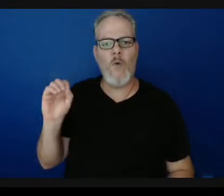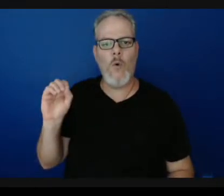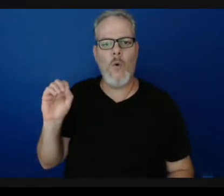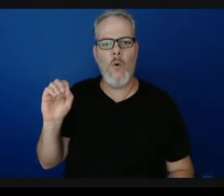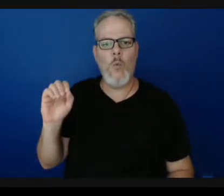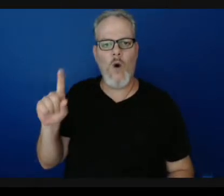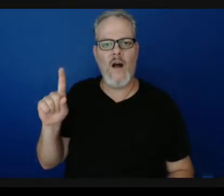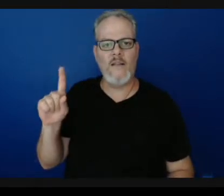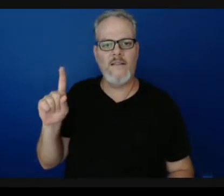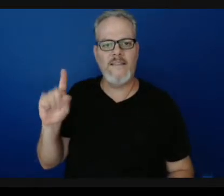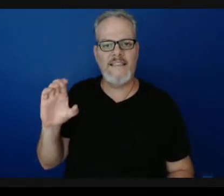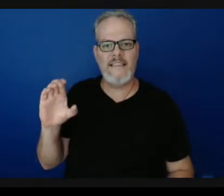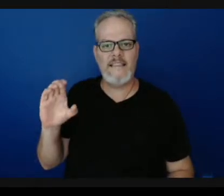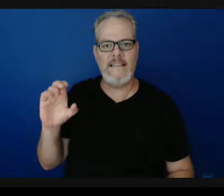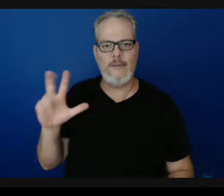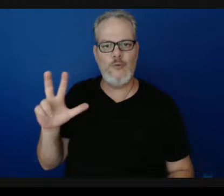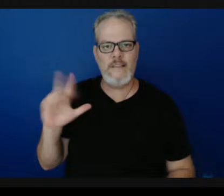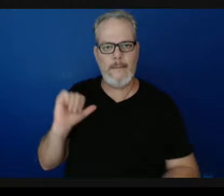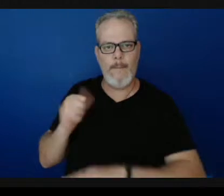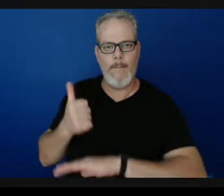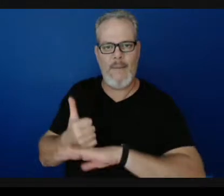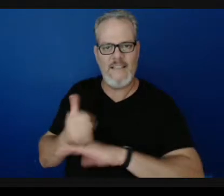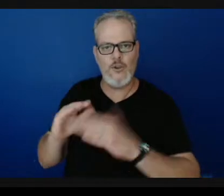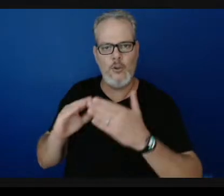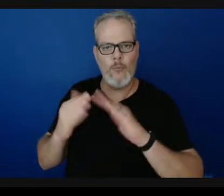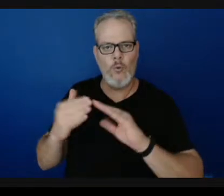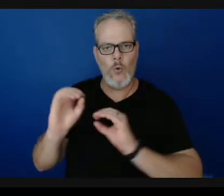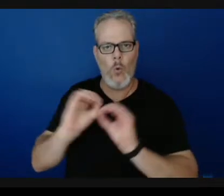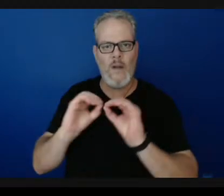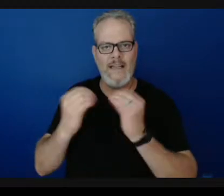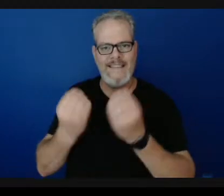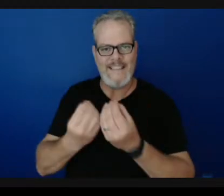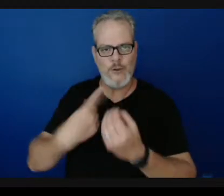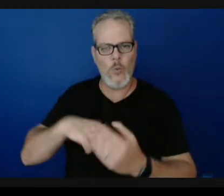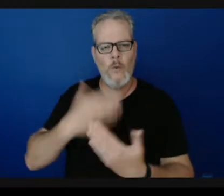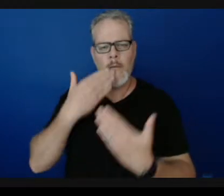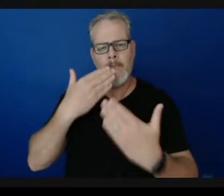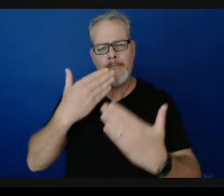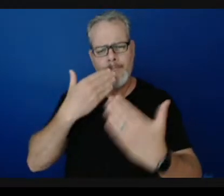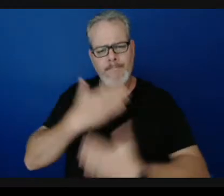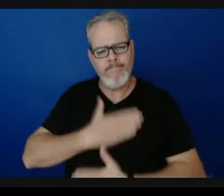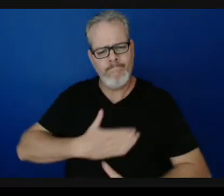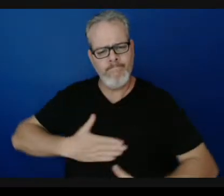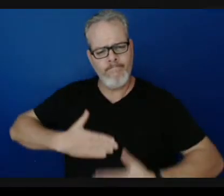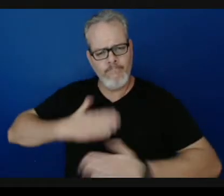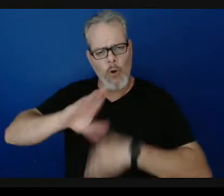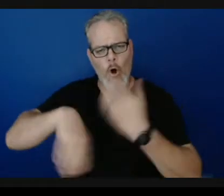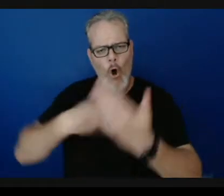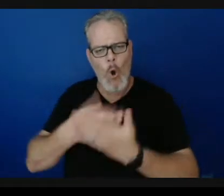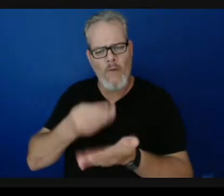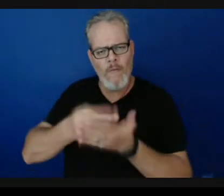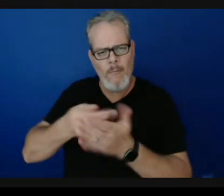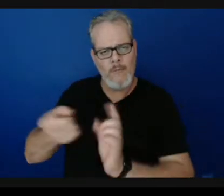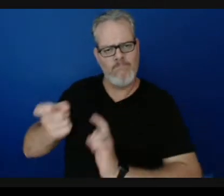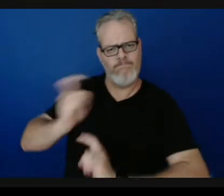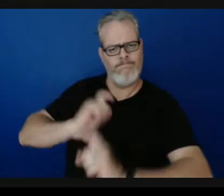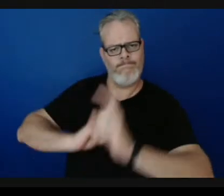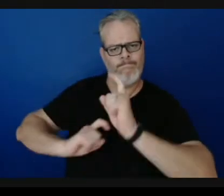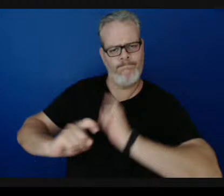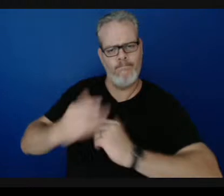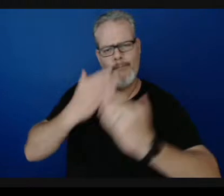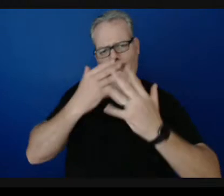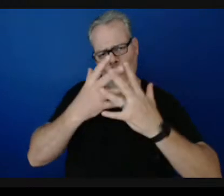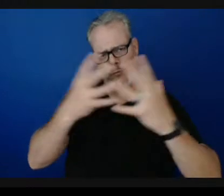501c3 community-based organization, and we appreciate all the donations that we get. Put it to good use. So yeah. Go ahead,